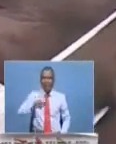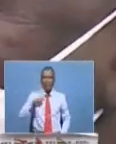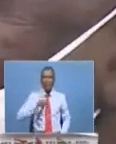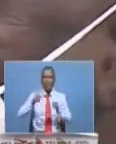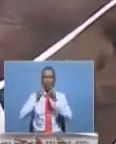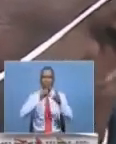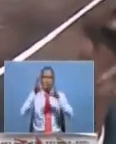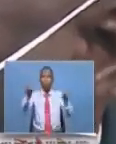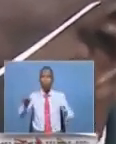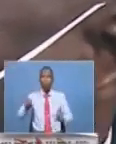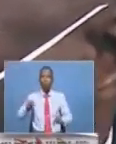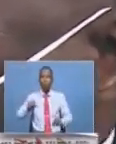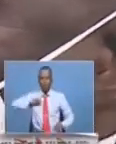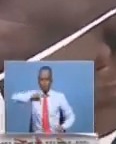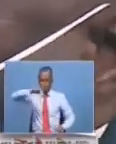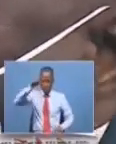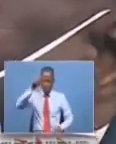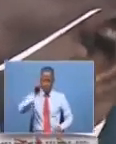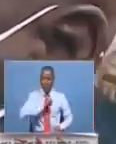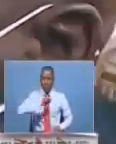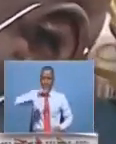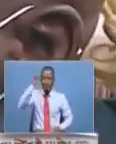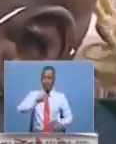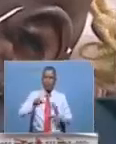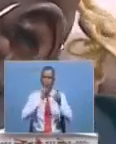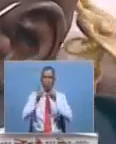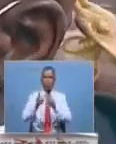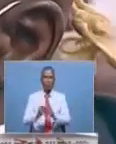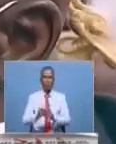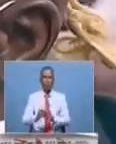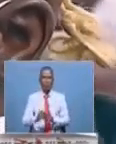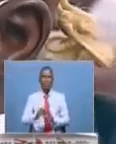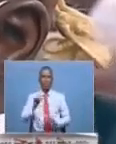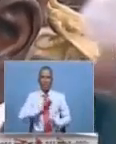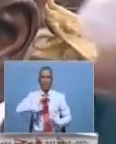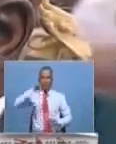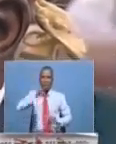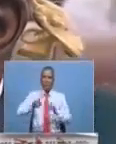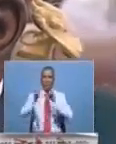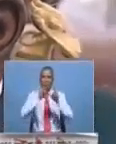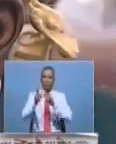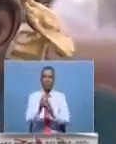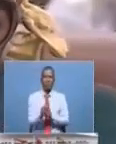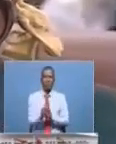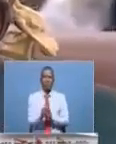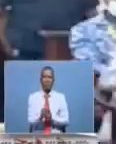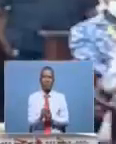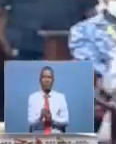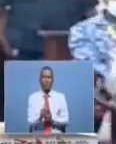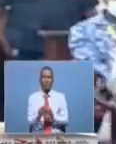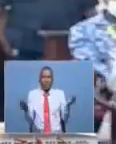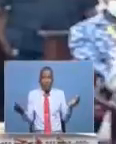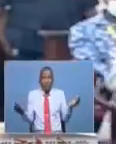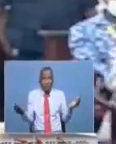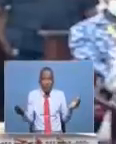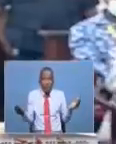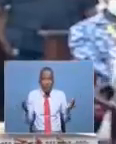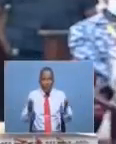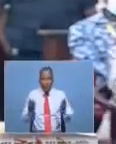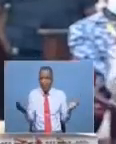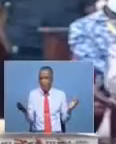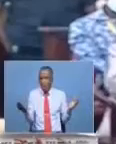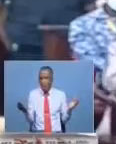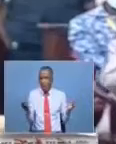comments in regard to that? My lord, that's an absurd proposition before you, that I cannot comment on